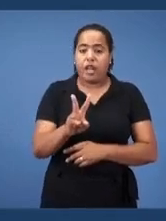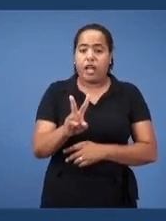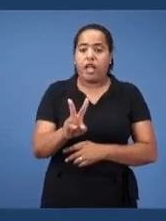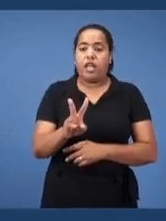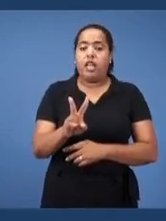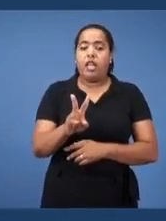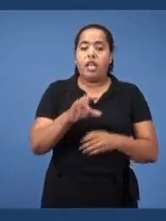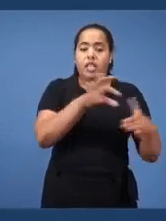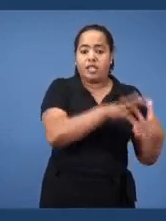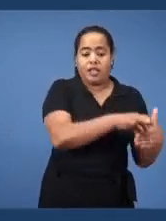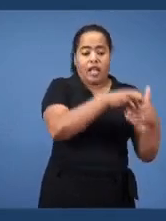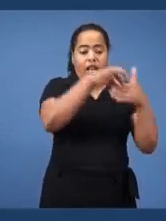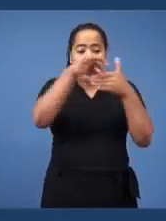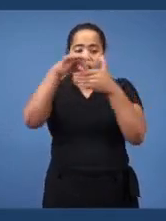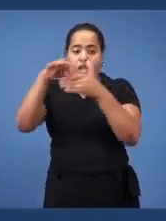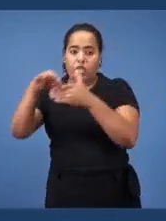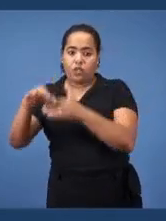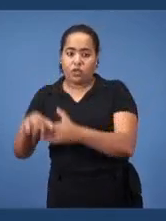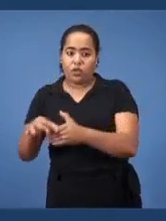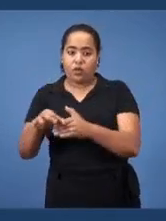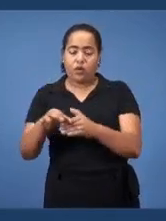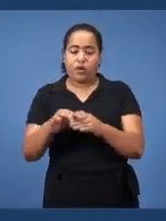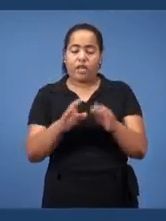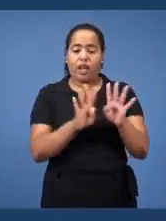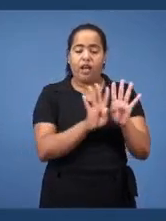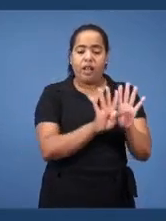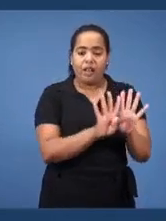from its place unless you repent.